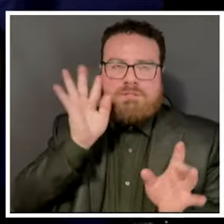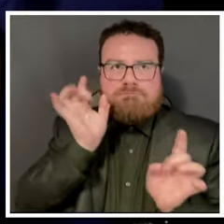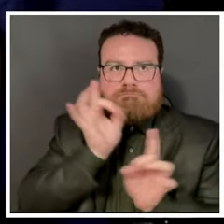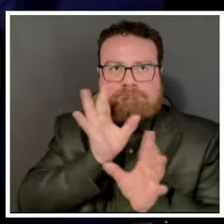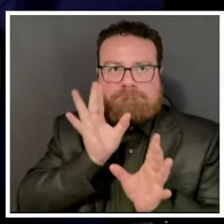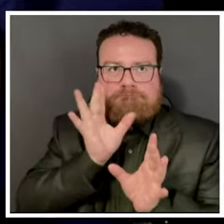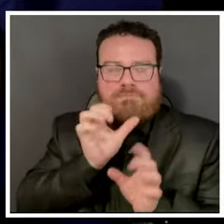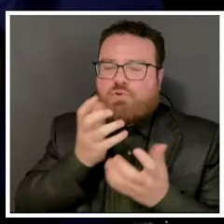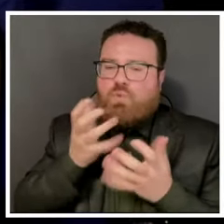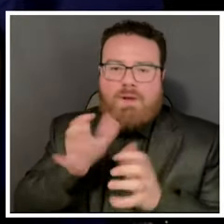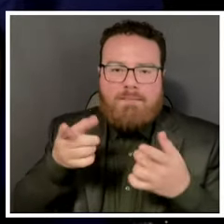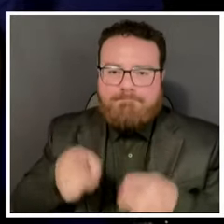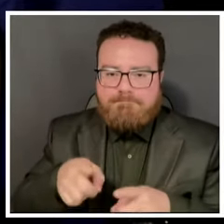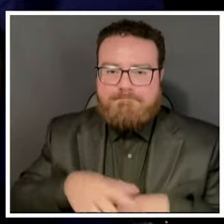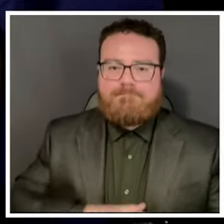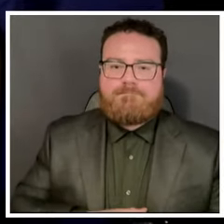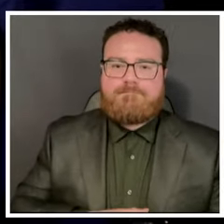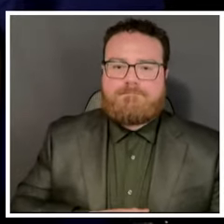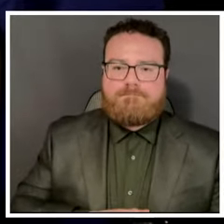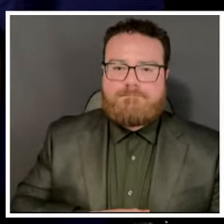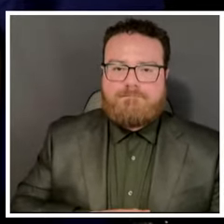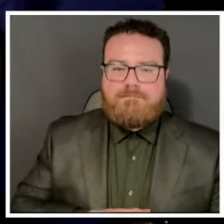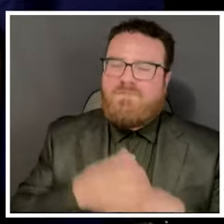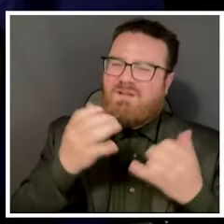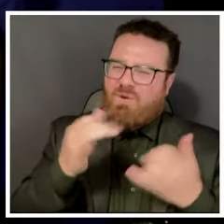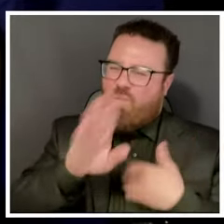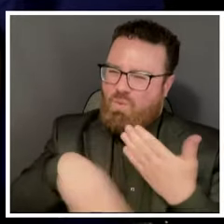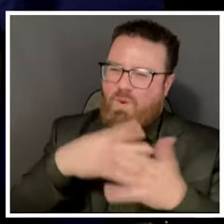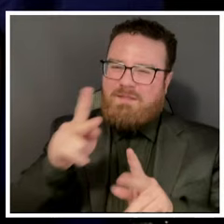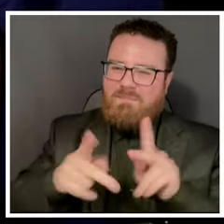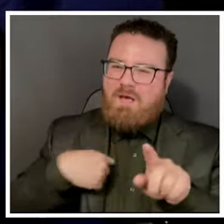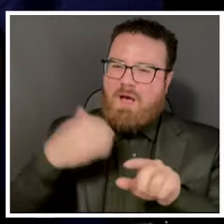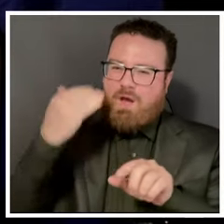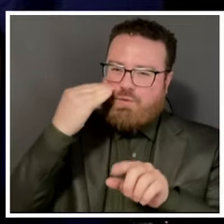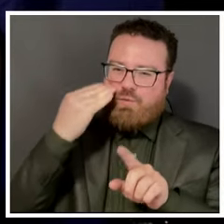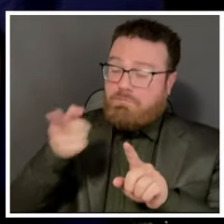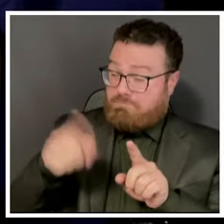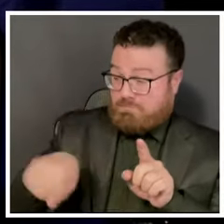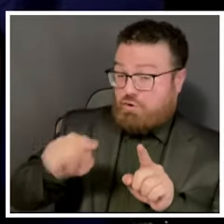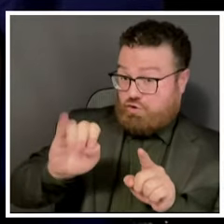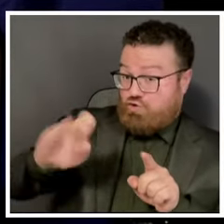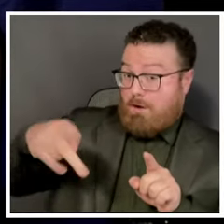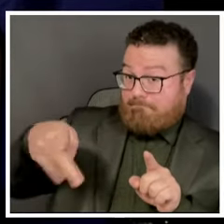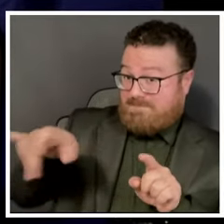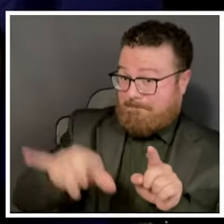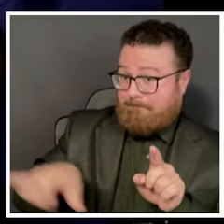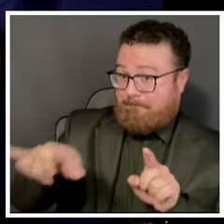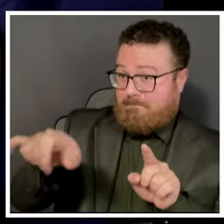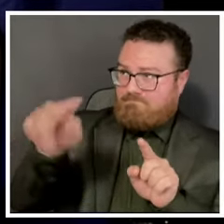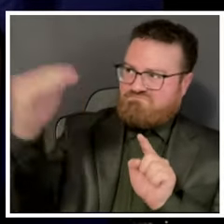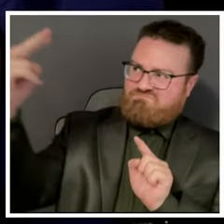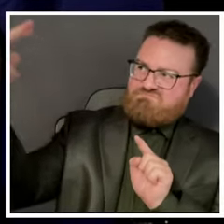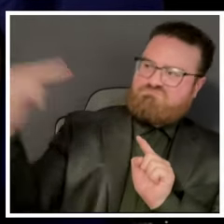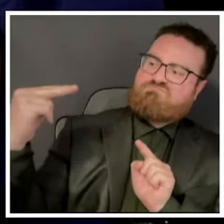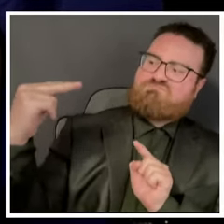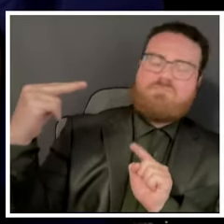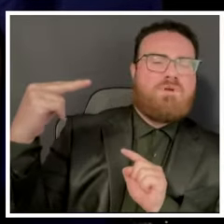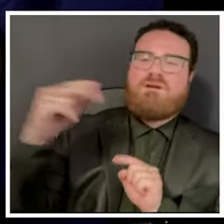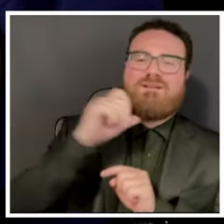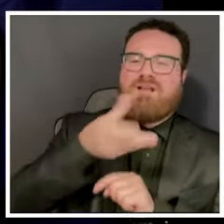all I knew about the people like Trump who looked down on us were the people that haven't changed. They wouldn't welcome us in their homes and their